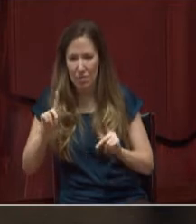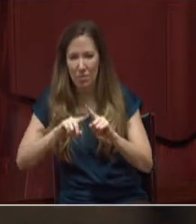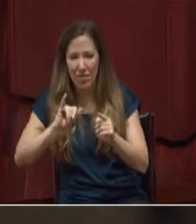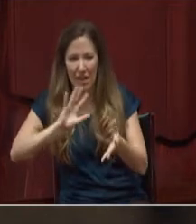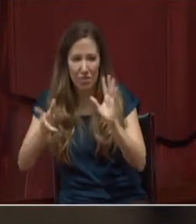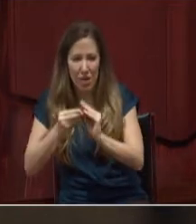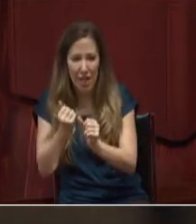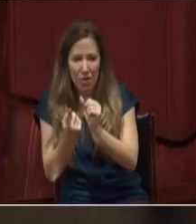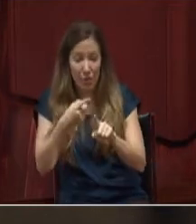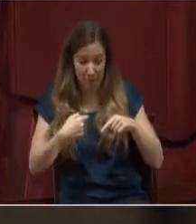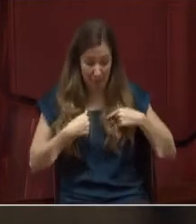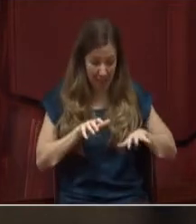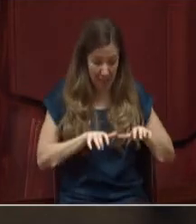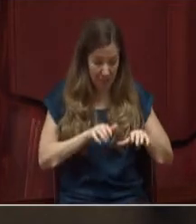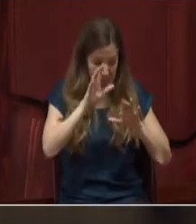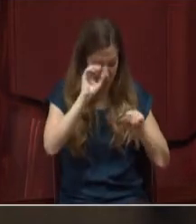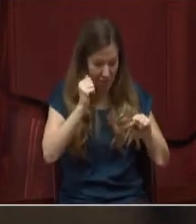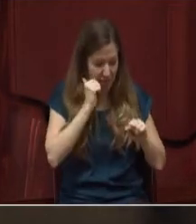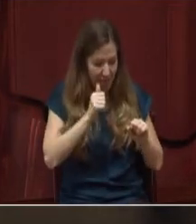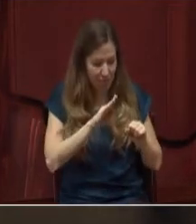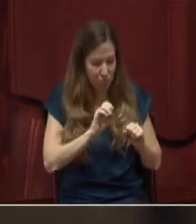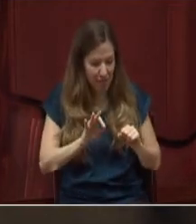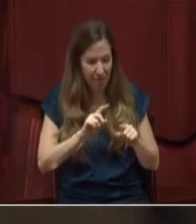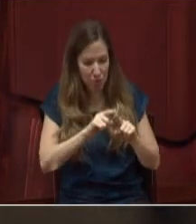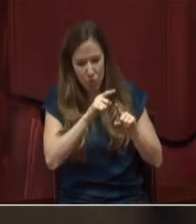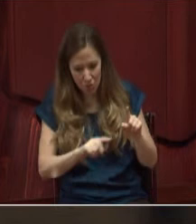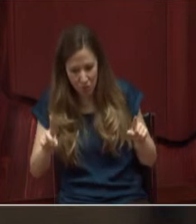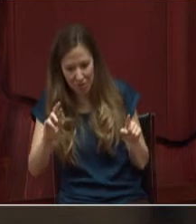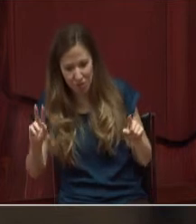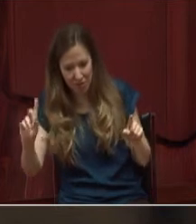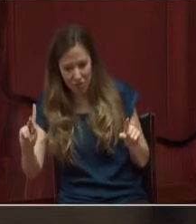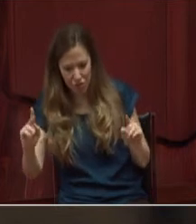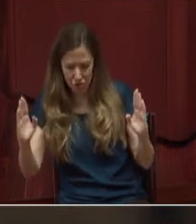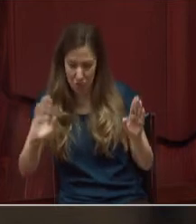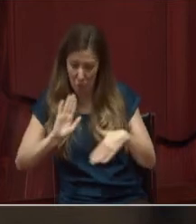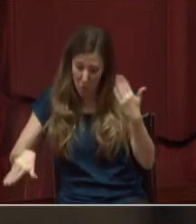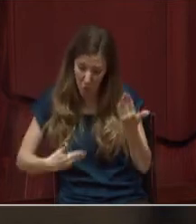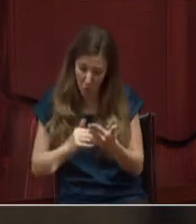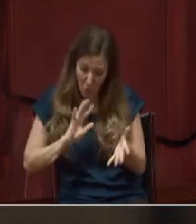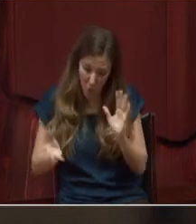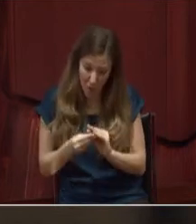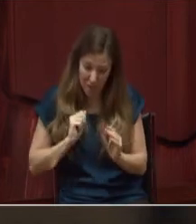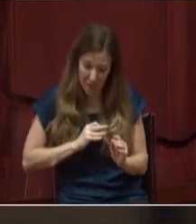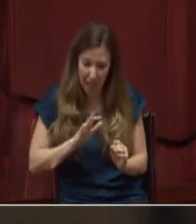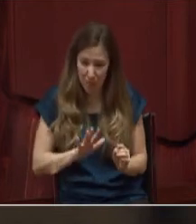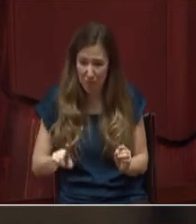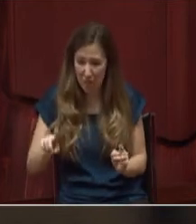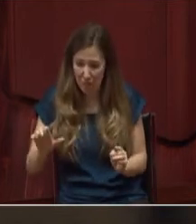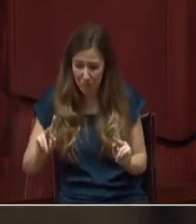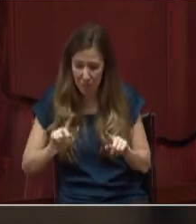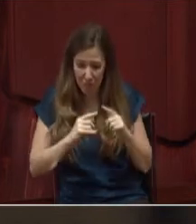from me typing the president's daily brief to Henry Kissinger. So the entire staff would probably be around 100. You're now saying it